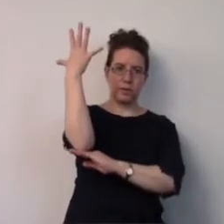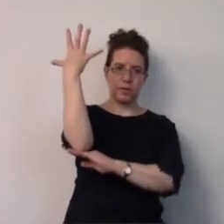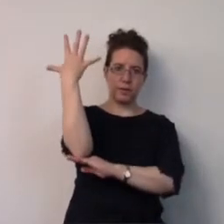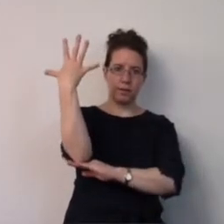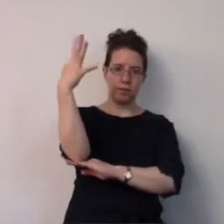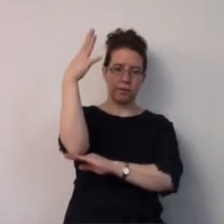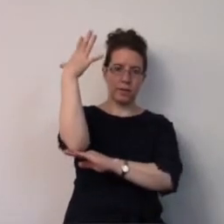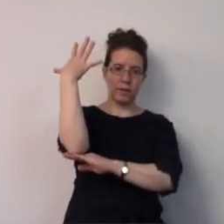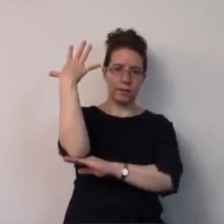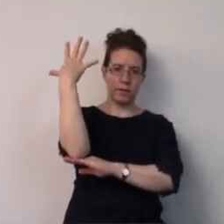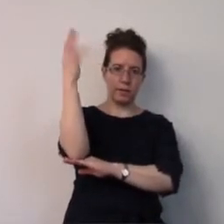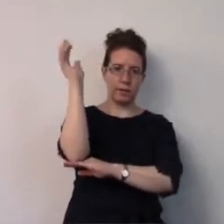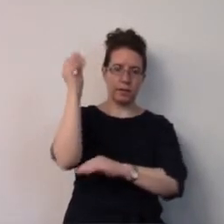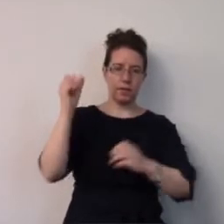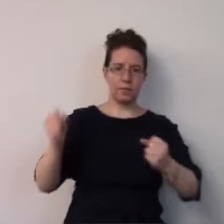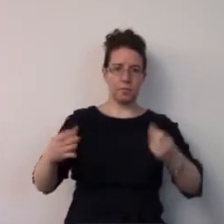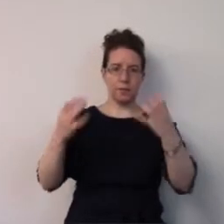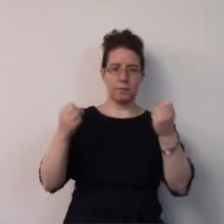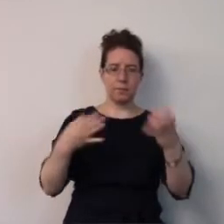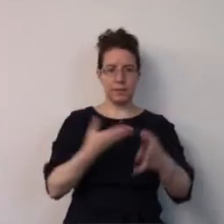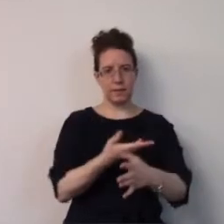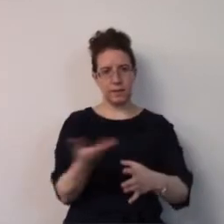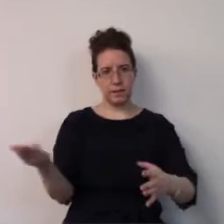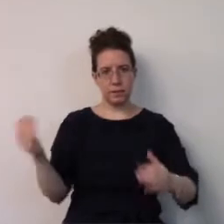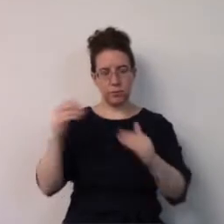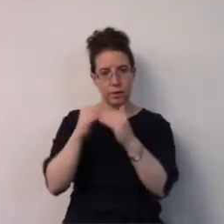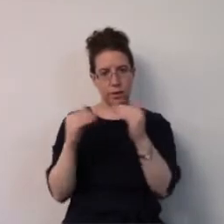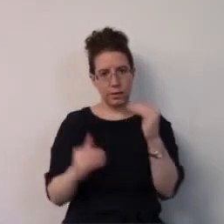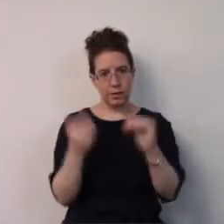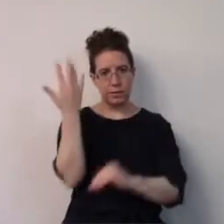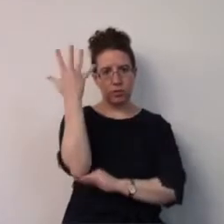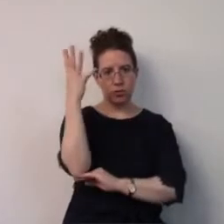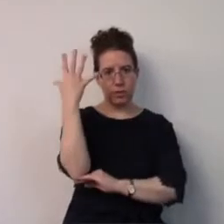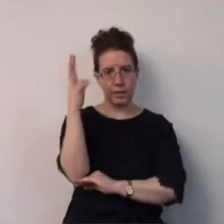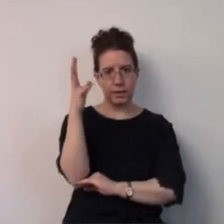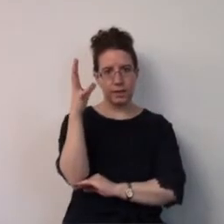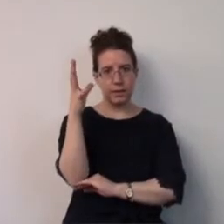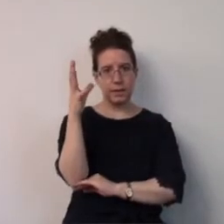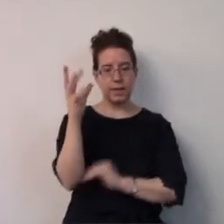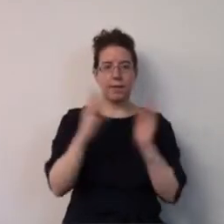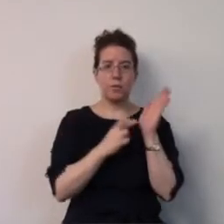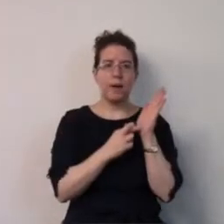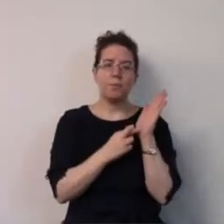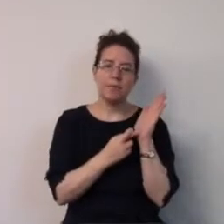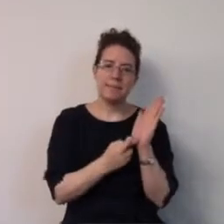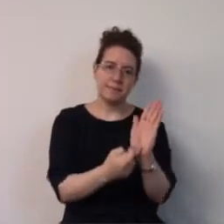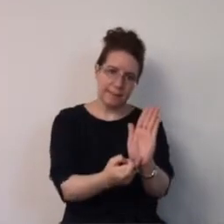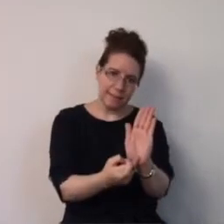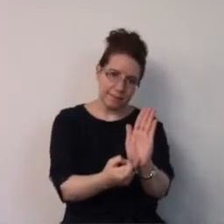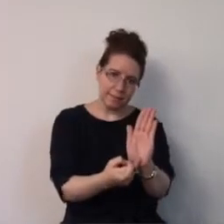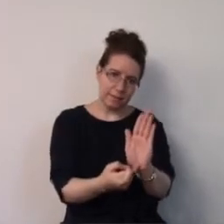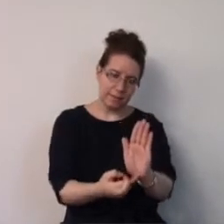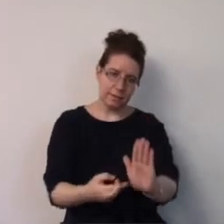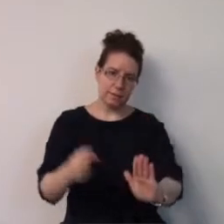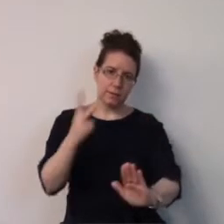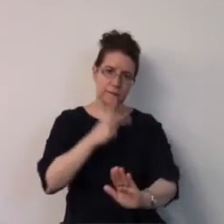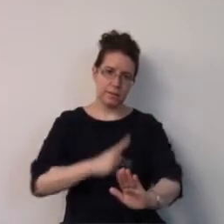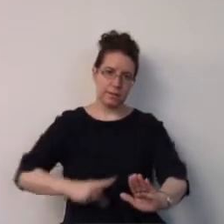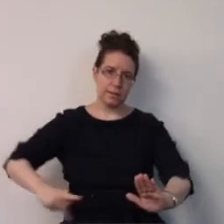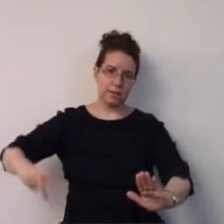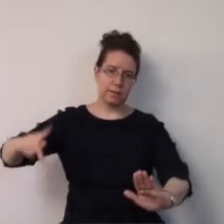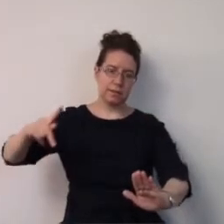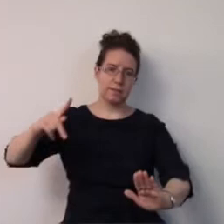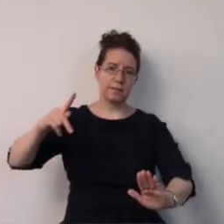want you to know, if you messed up, if you blown it, if you failed, it doesn't matter how many times. God's not out to destroy